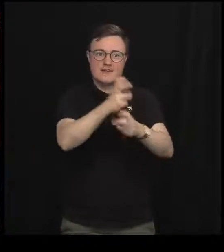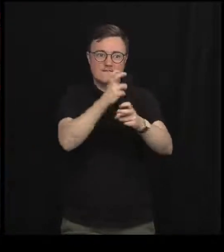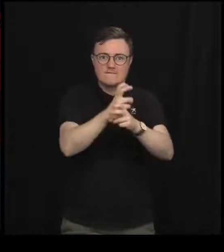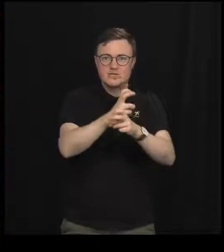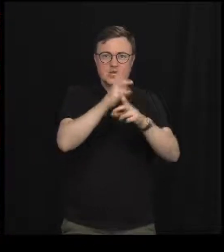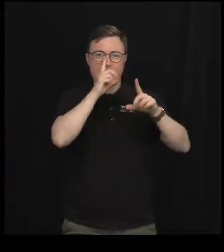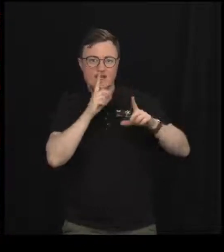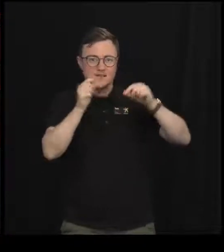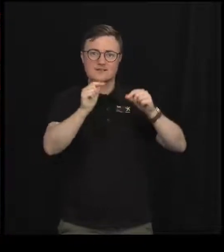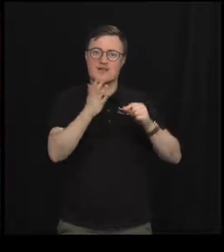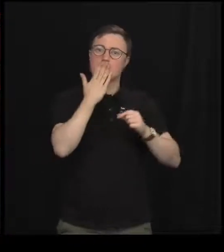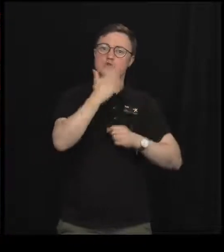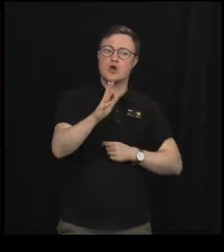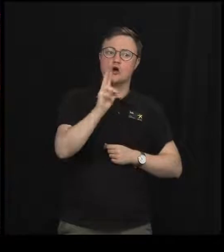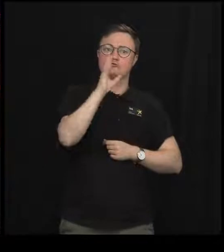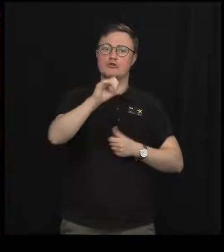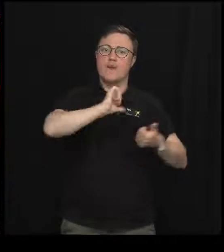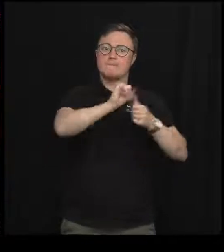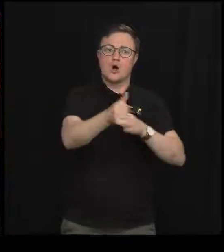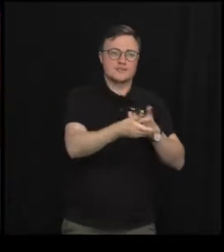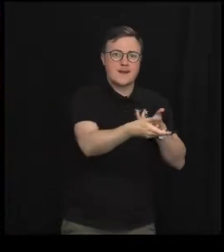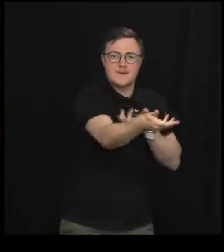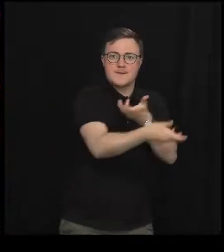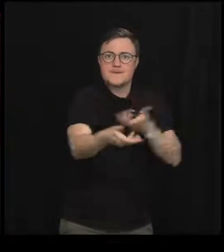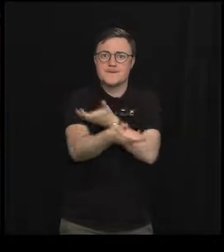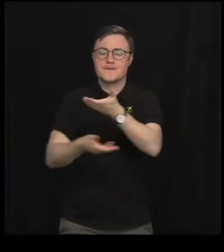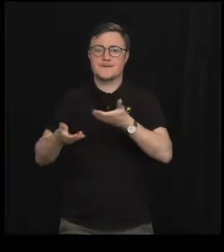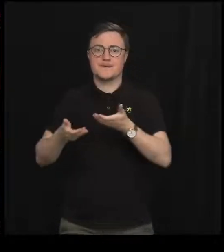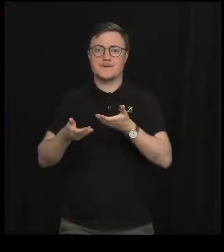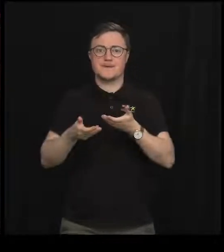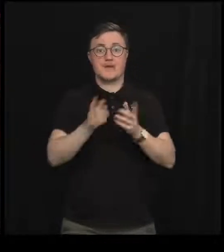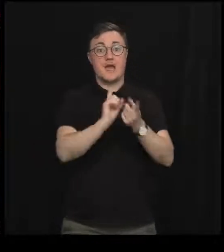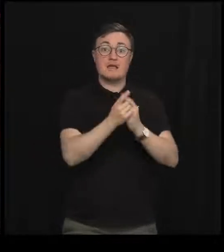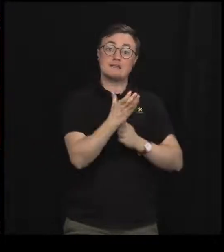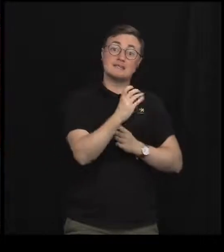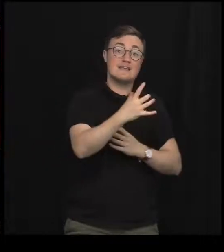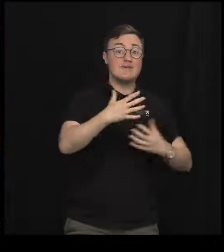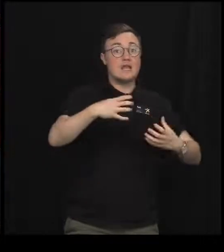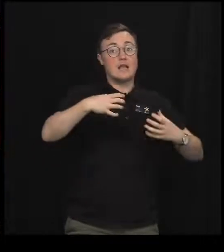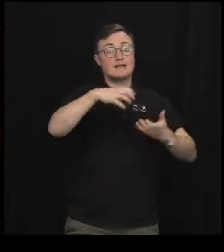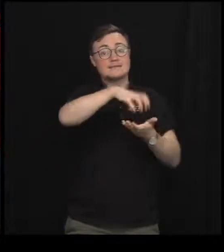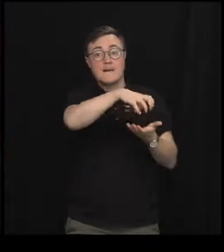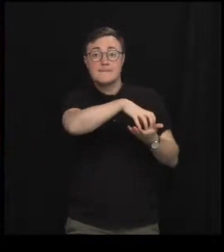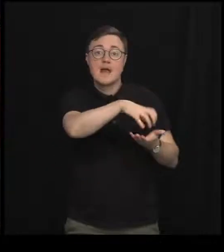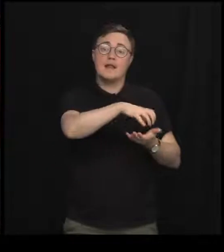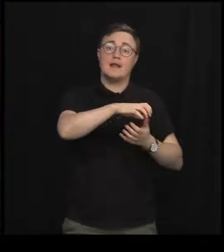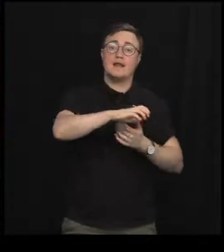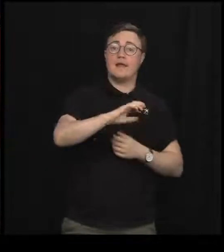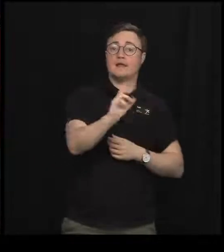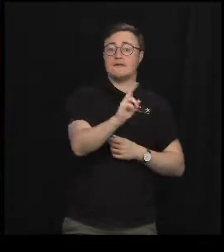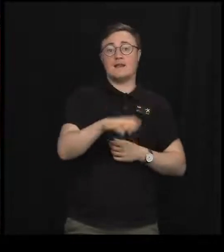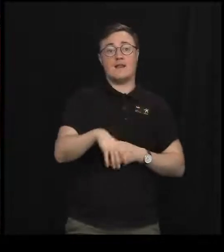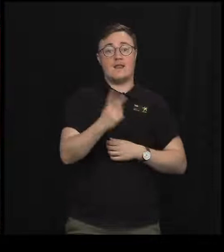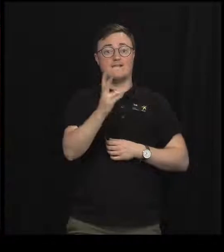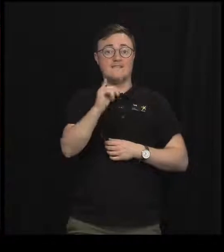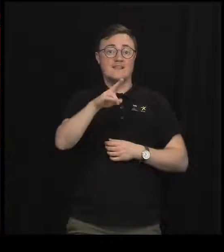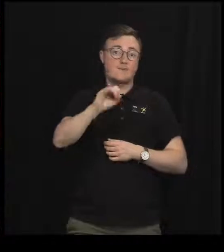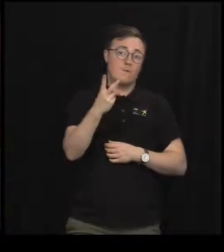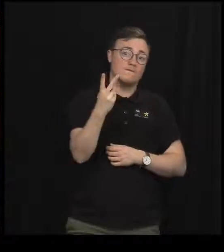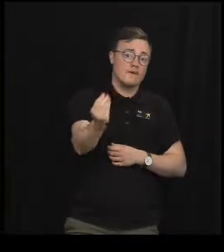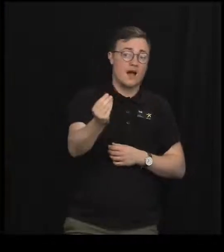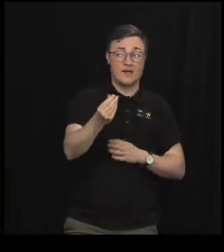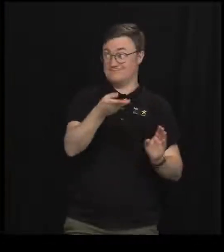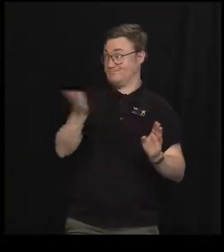partnership, to look for solutions that are being tested, maybe by the civil society or the Vinnova partners that are